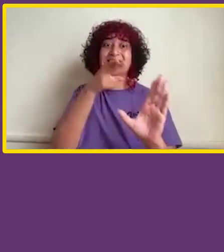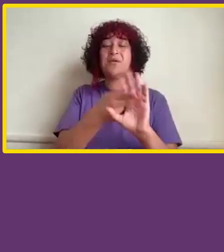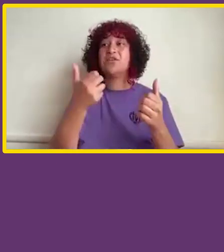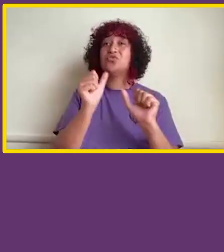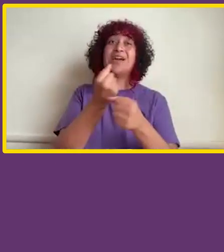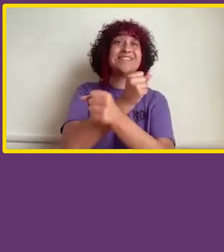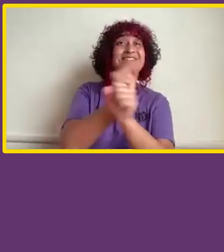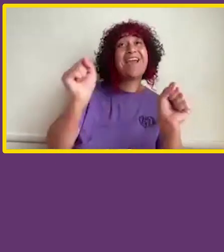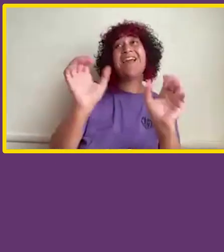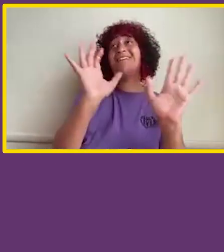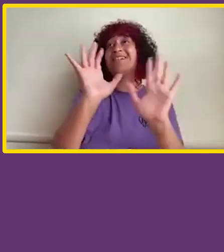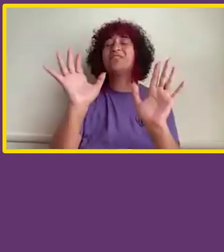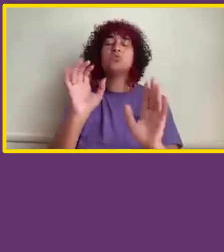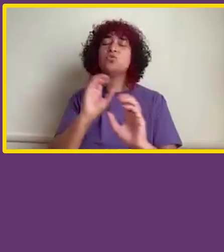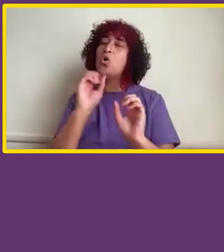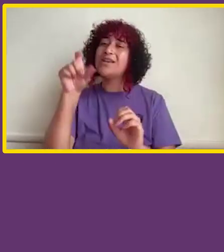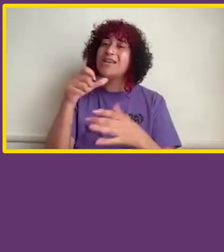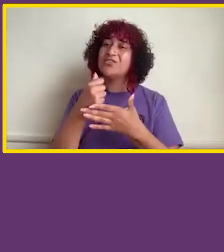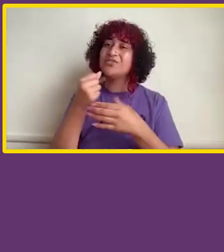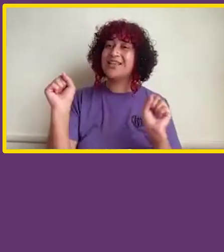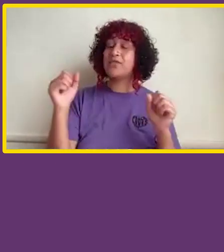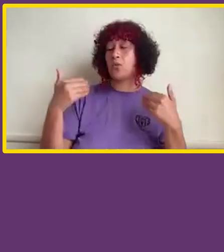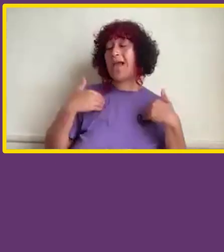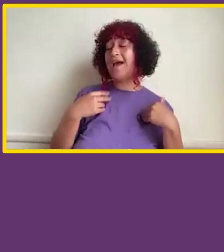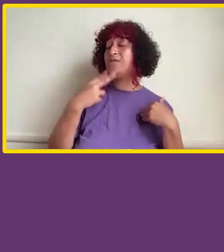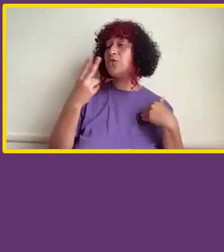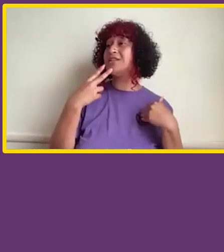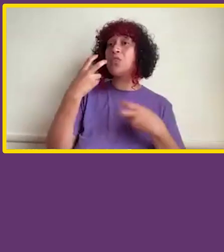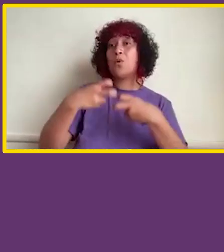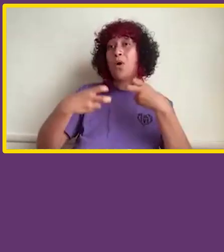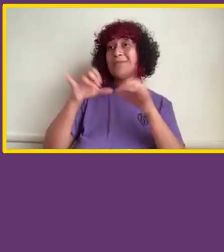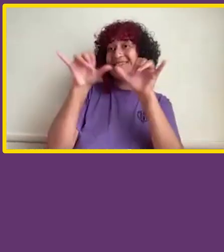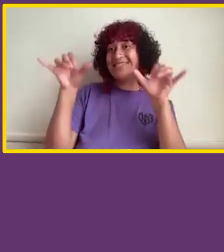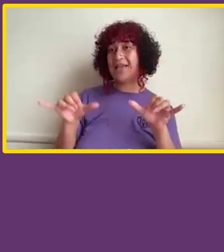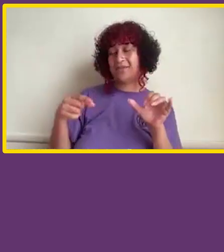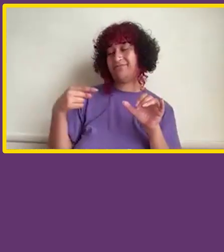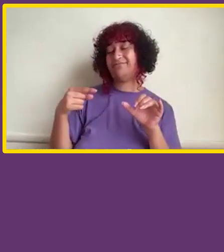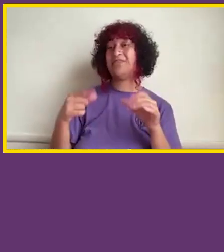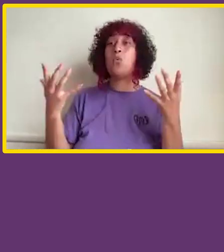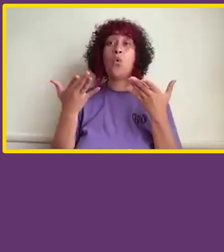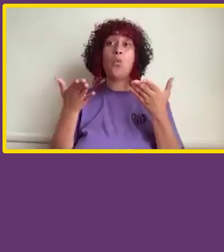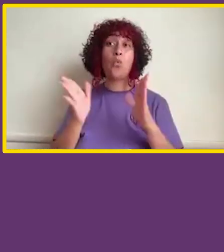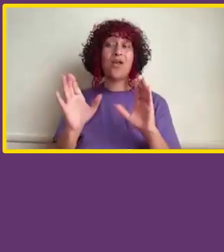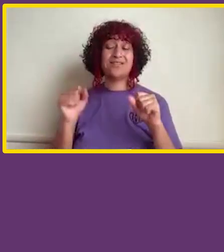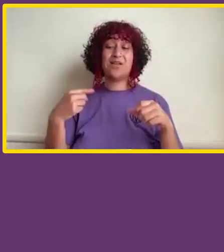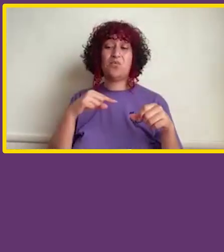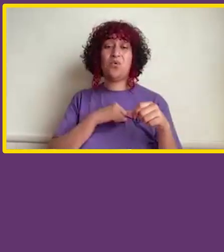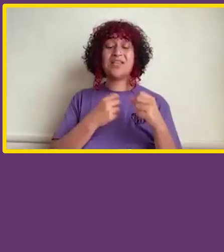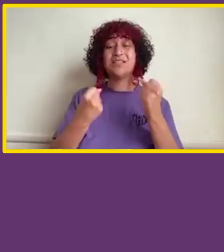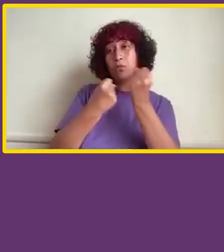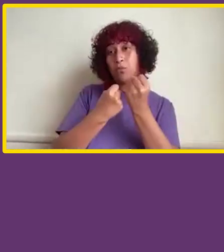needs your saving. Like, we have voices. The problem is systemic. So in what ways can we